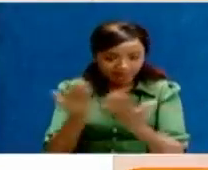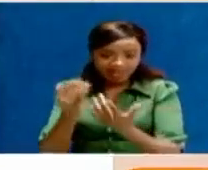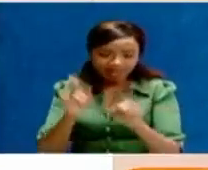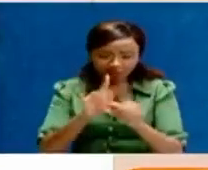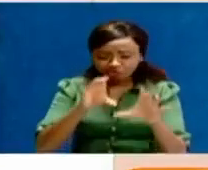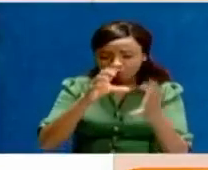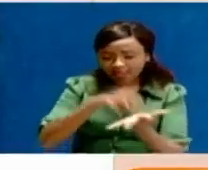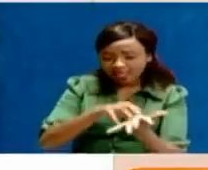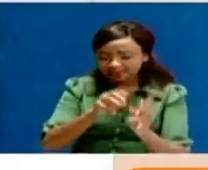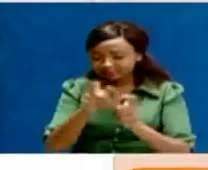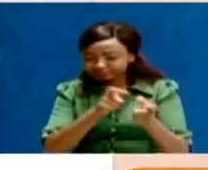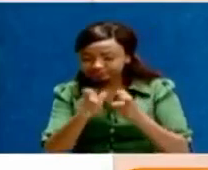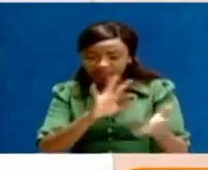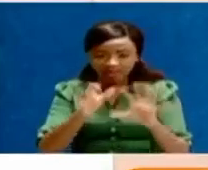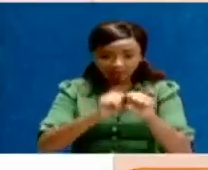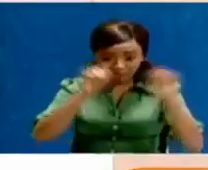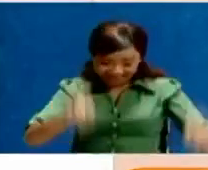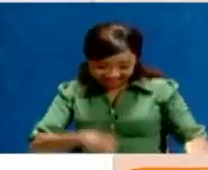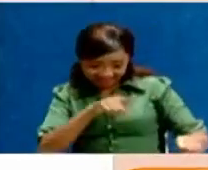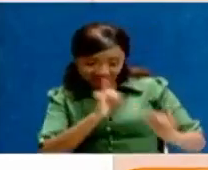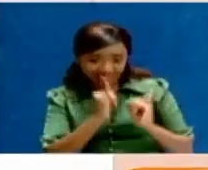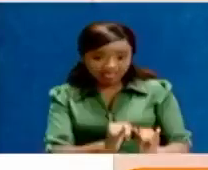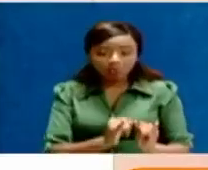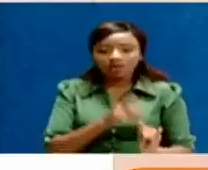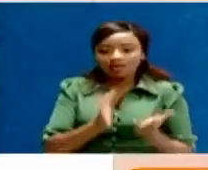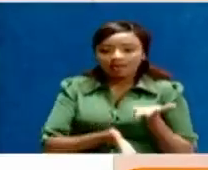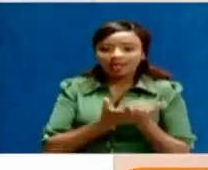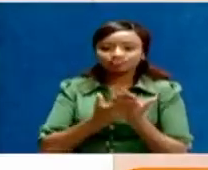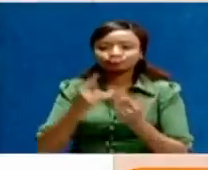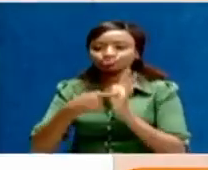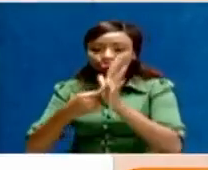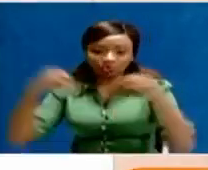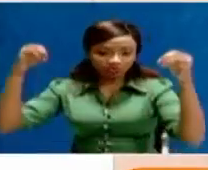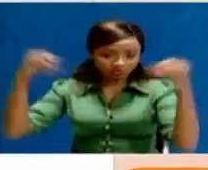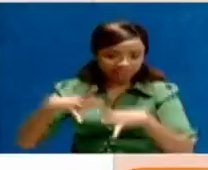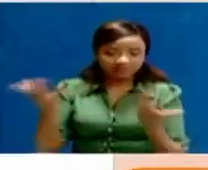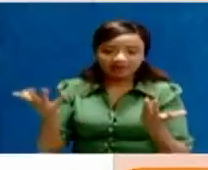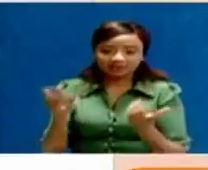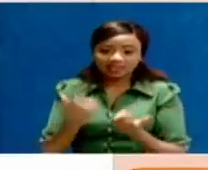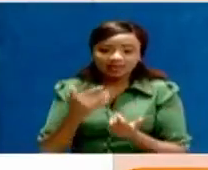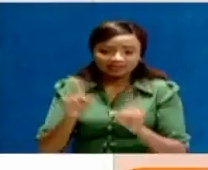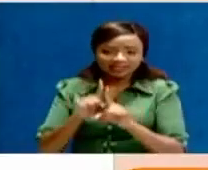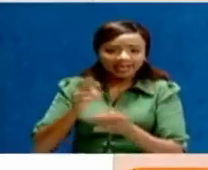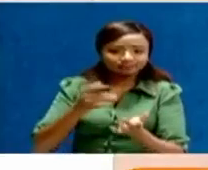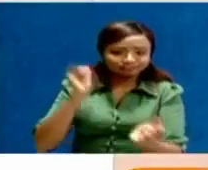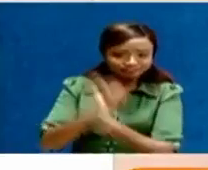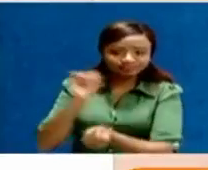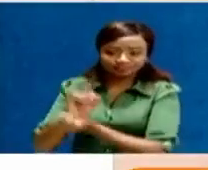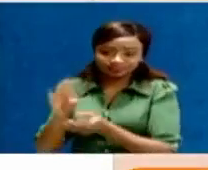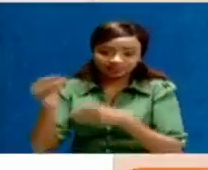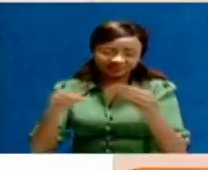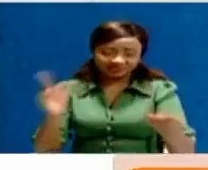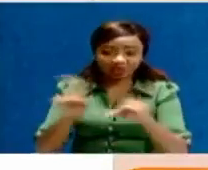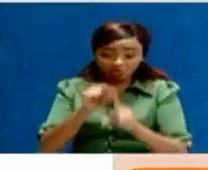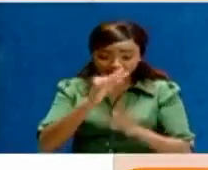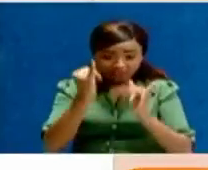case management system, which is expected to help ensure standardization and transparency in prosecutions. According to DPP Noordin Haji, the